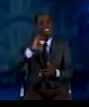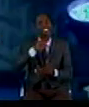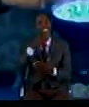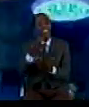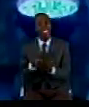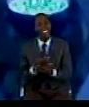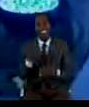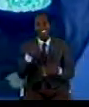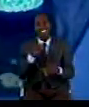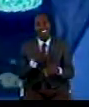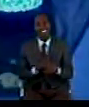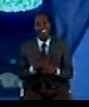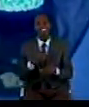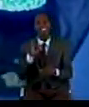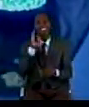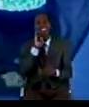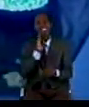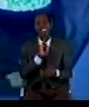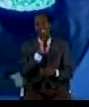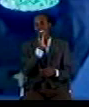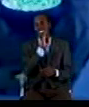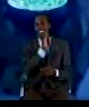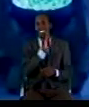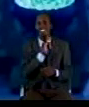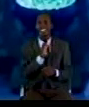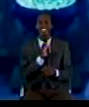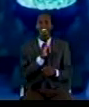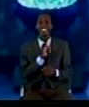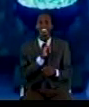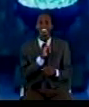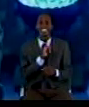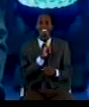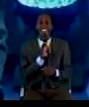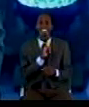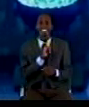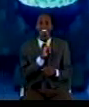he landed in Israel.